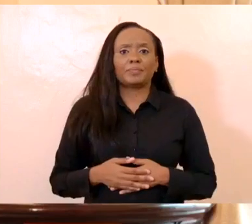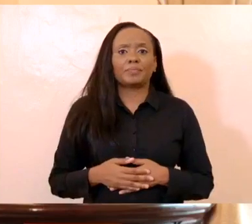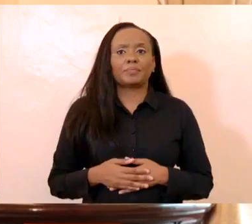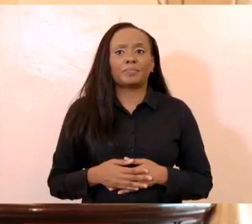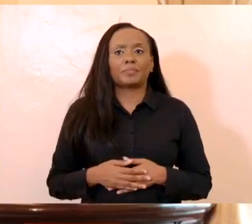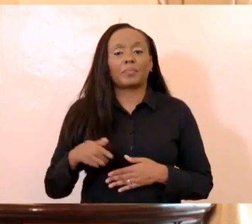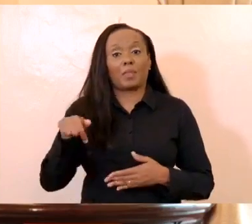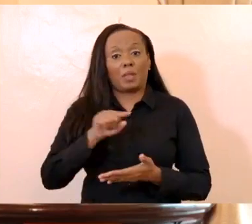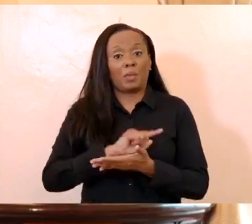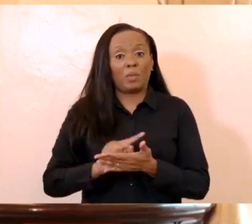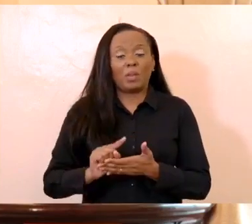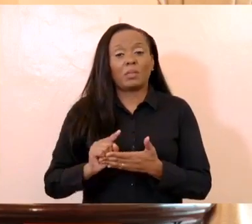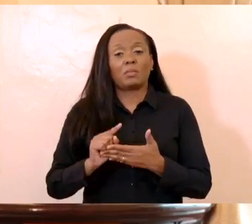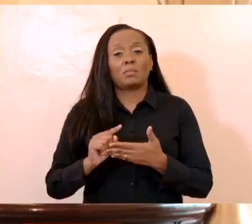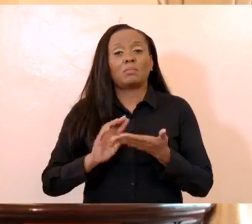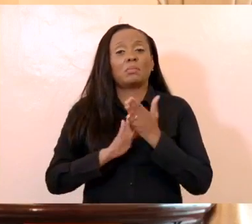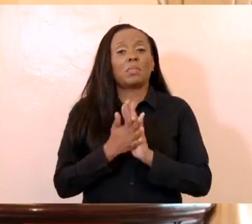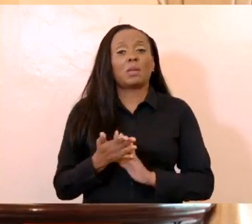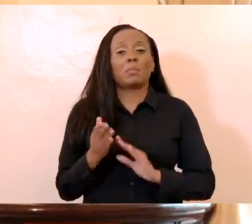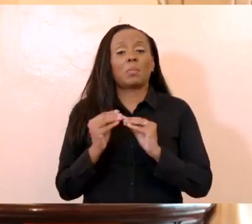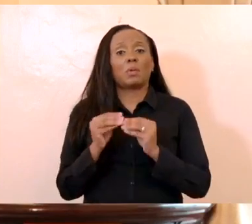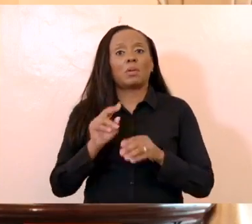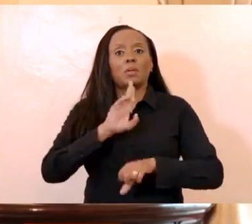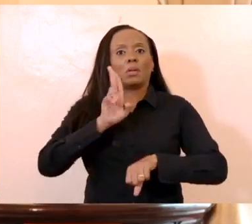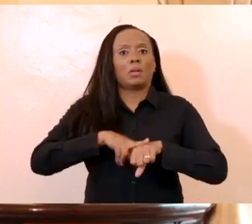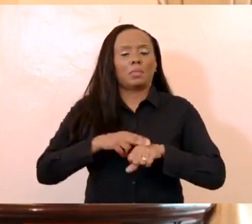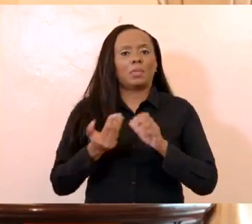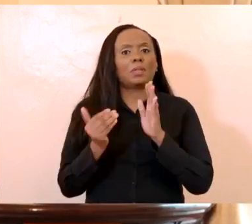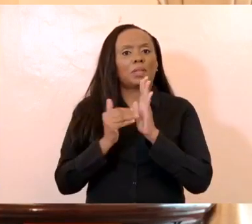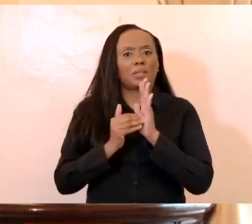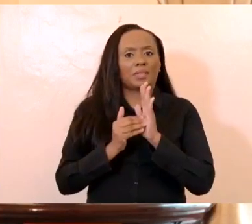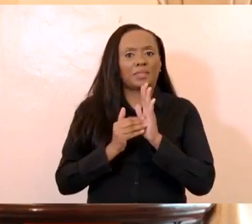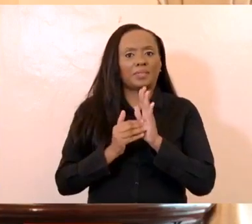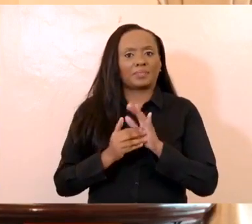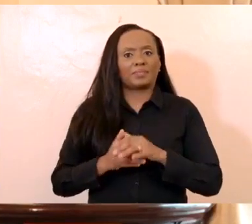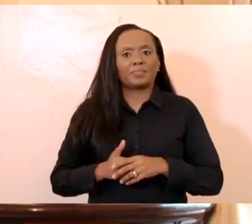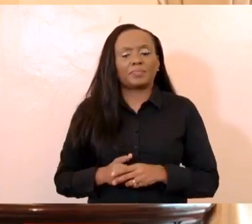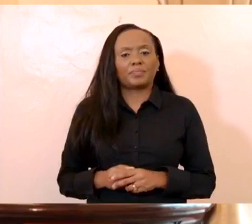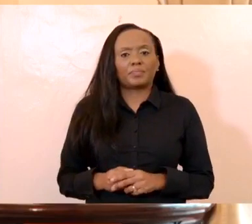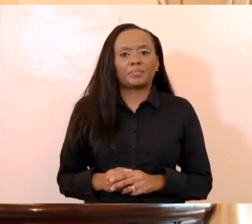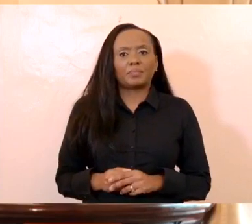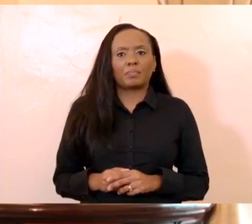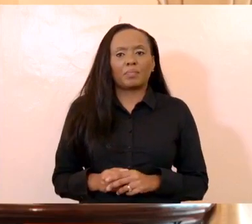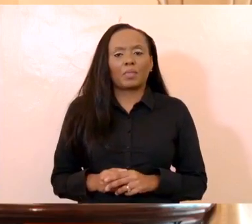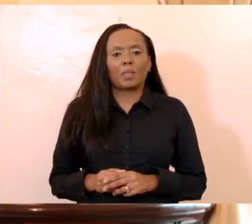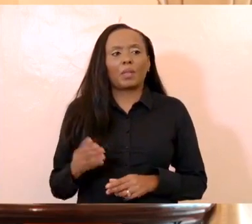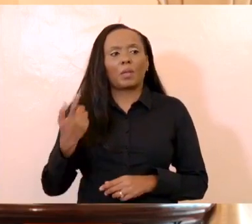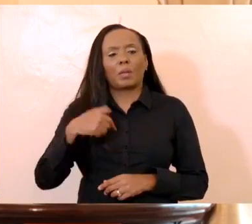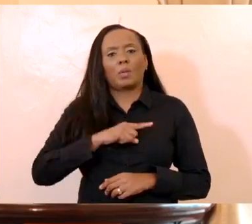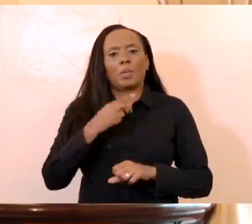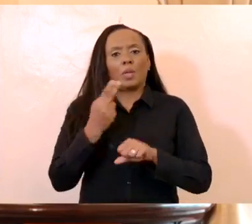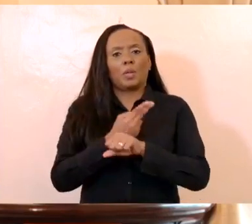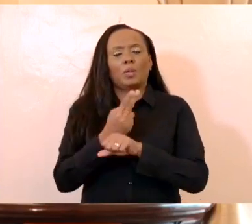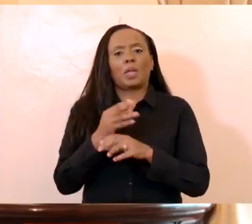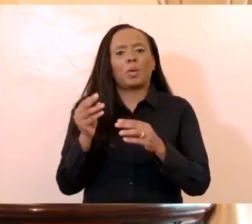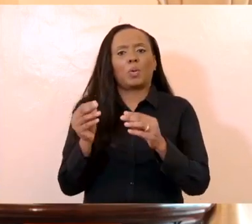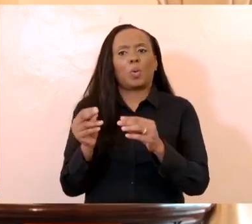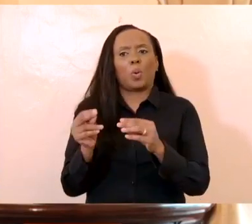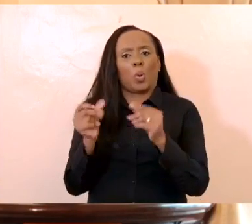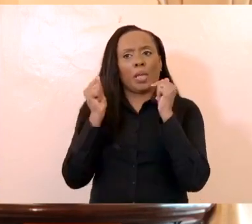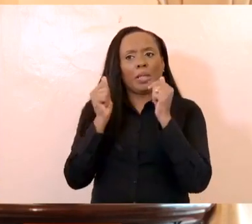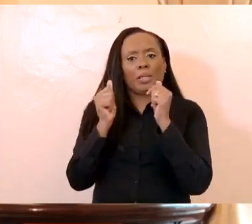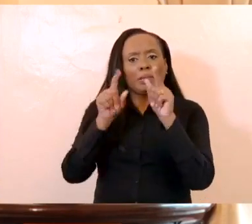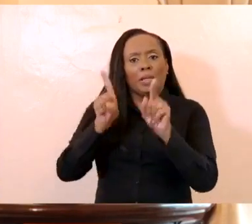expect more normalization of the operations at Dodds, and we have been using rapid tests as well at the prison where circumstances